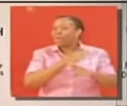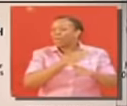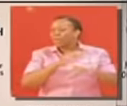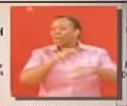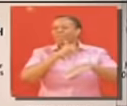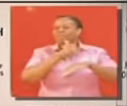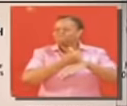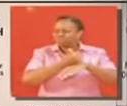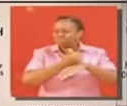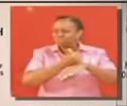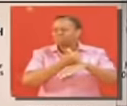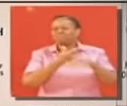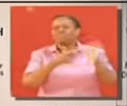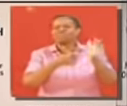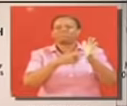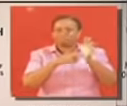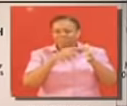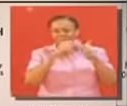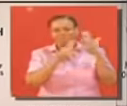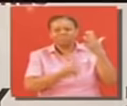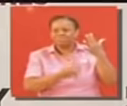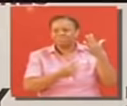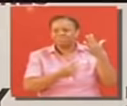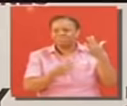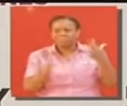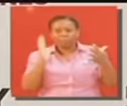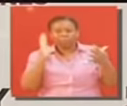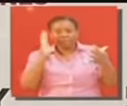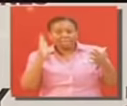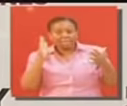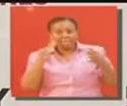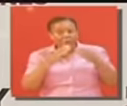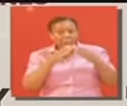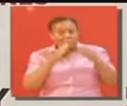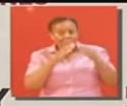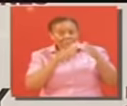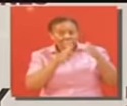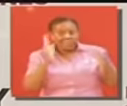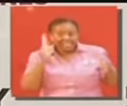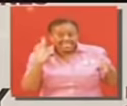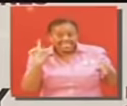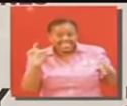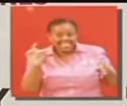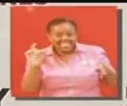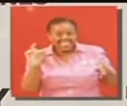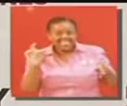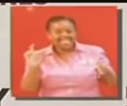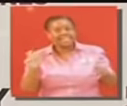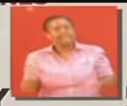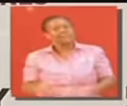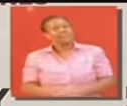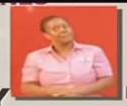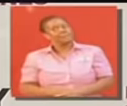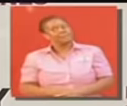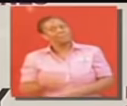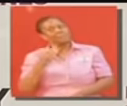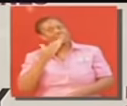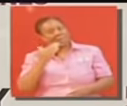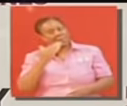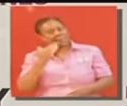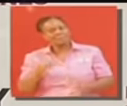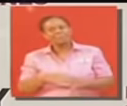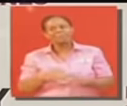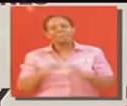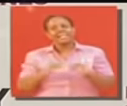Singh from CL Communications. Okay, thank you, Ms. Singh. So, again, as we said this morning, the Honorable